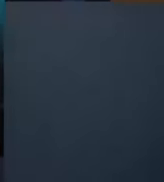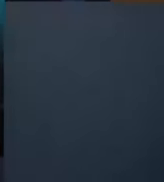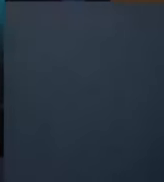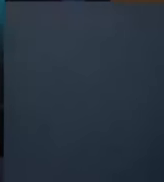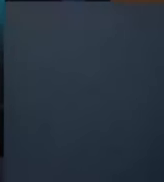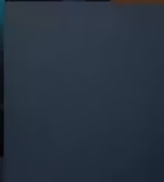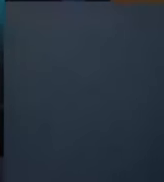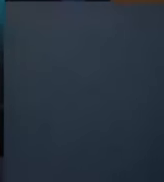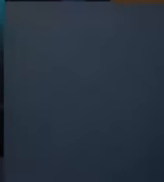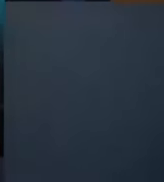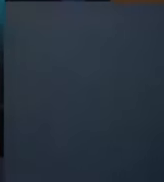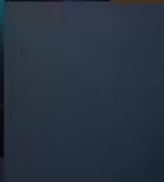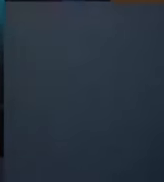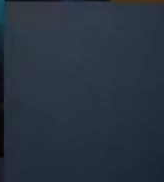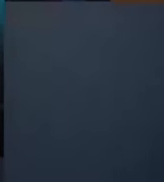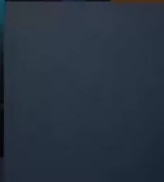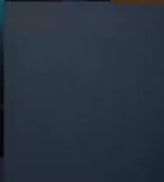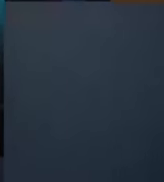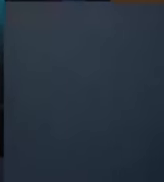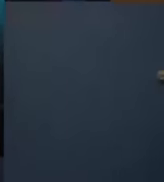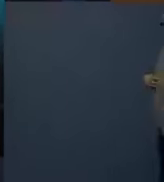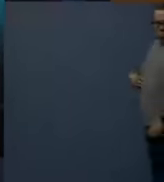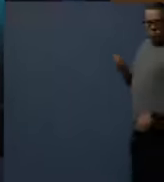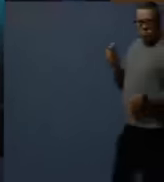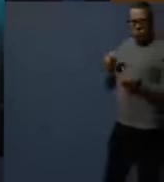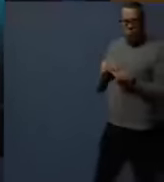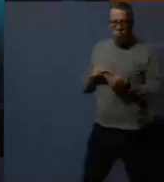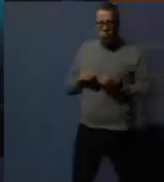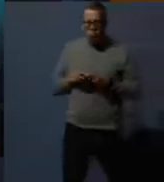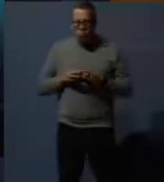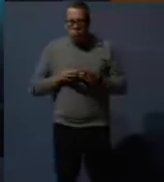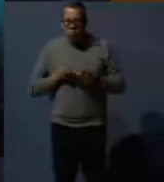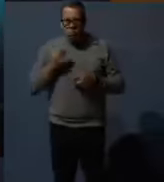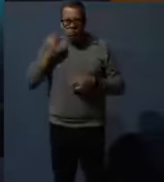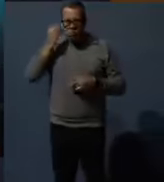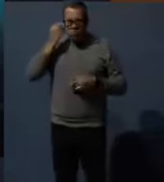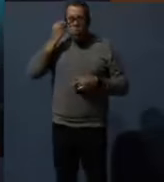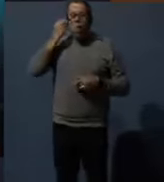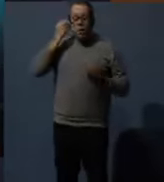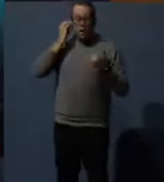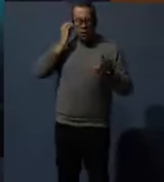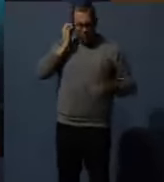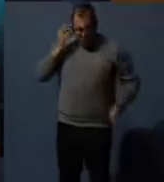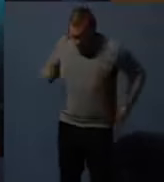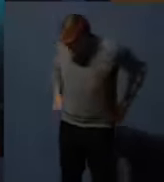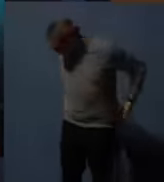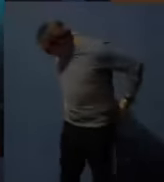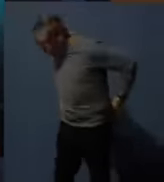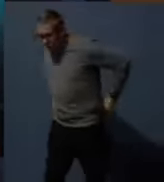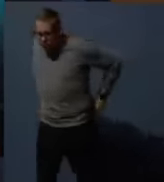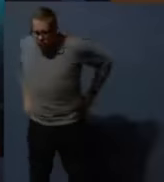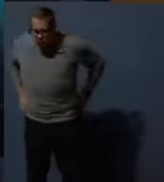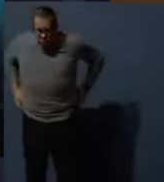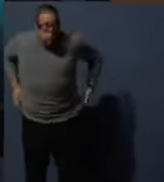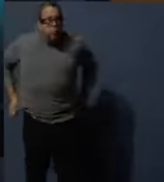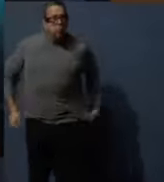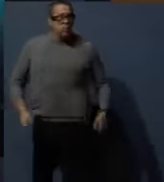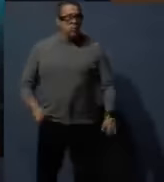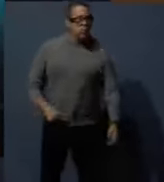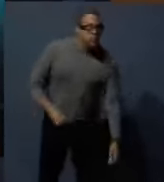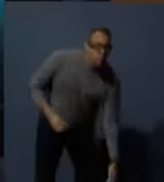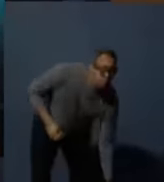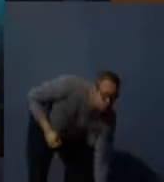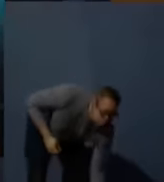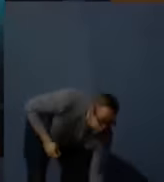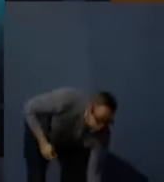to introduce our speakers today. Our first speaker is Clarence Haynes. Clarence is the Special Needs Ministry and